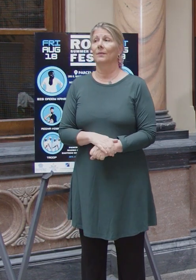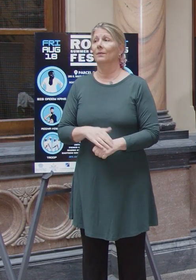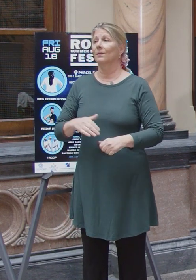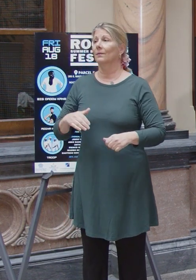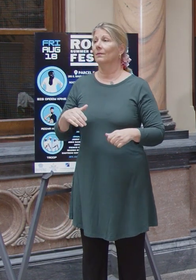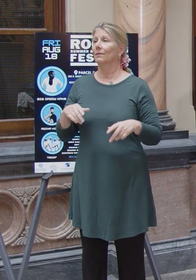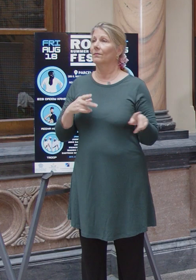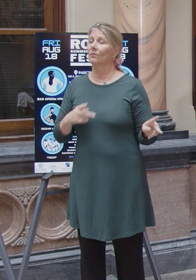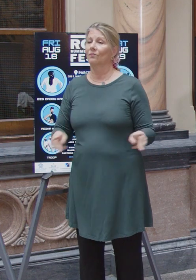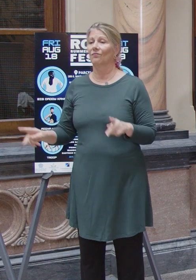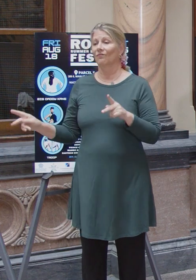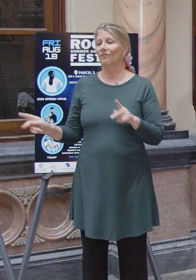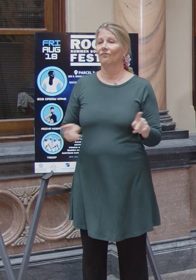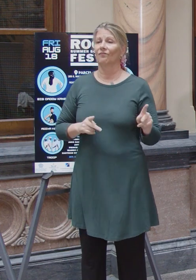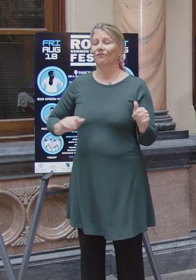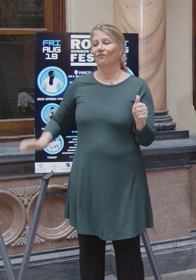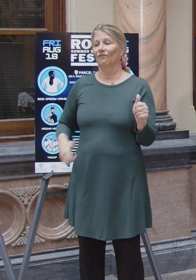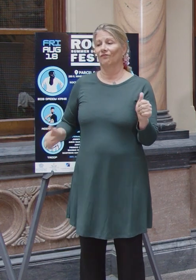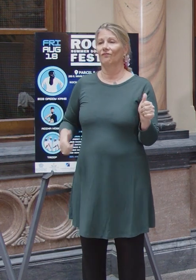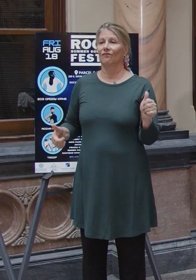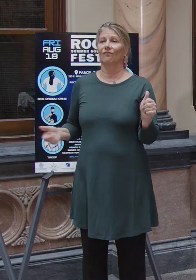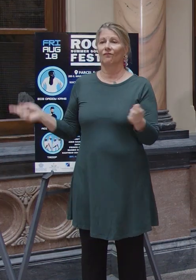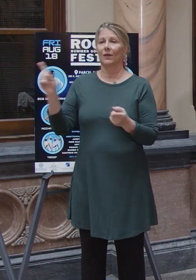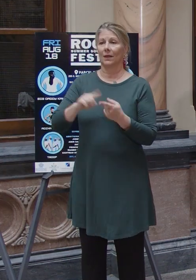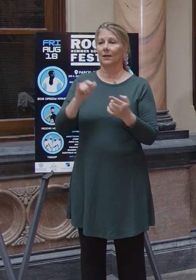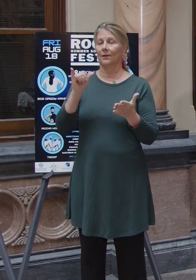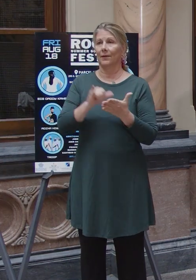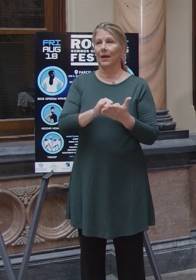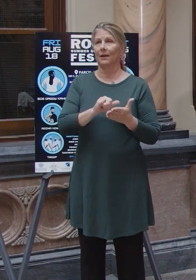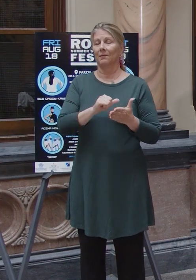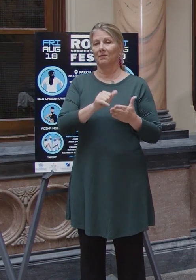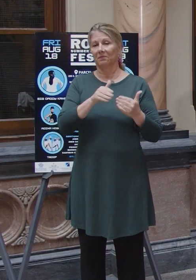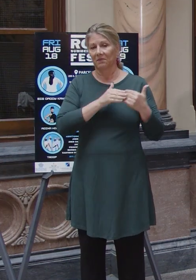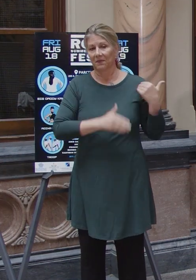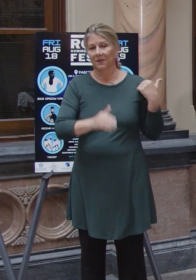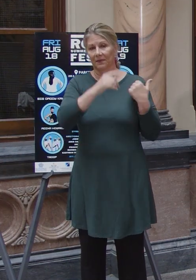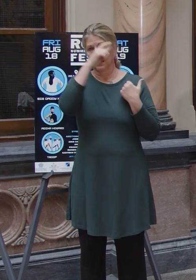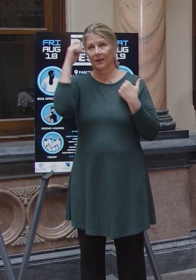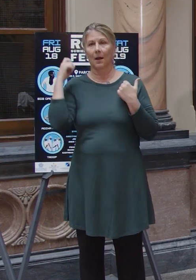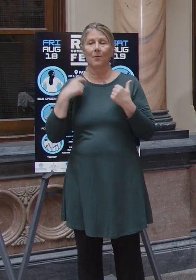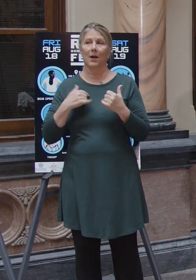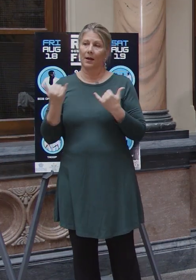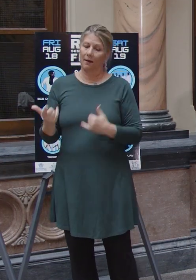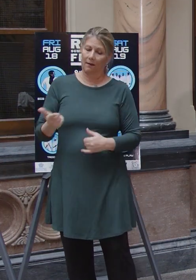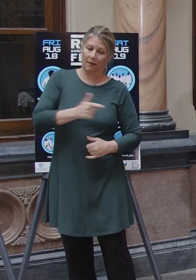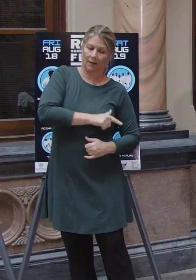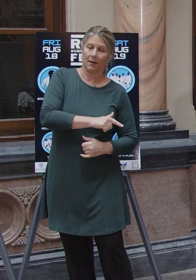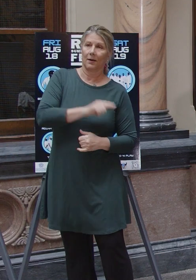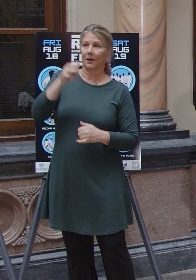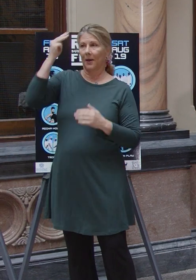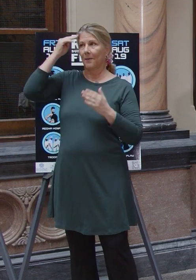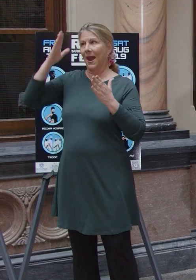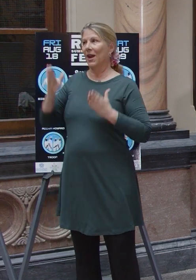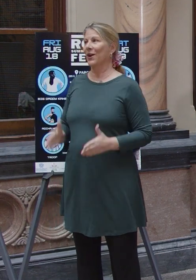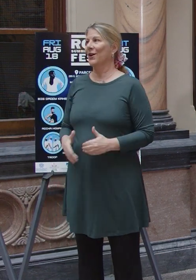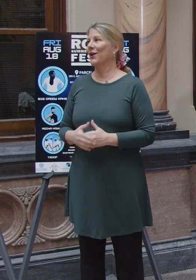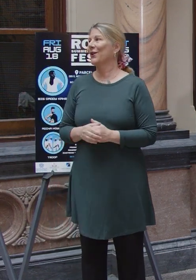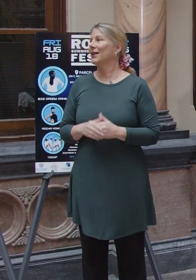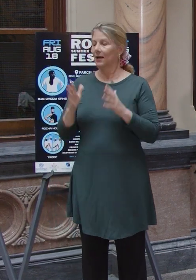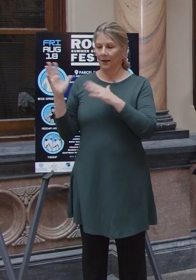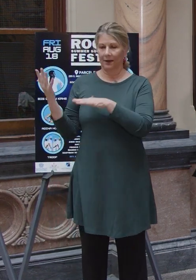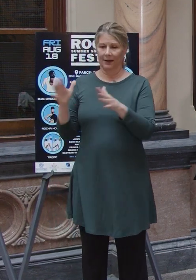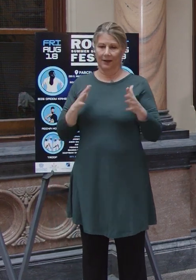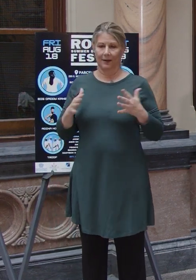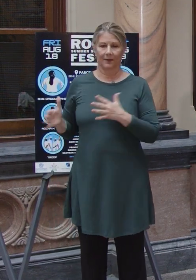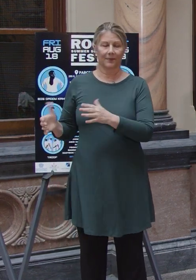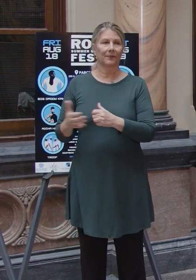party all the way leading up to it all summer long. And I'll pass the mic back to the mayor. Yes,